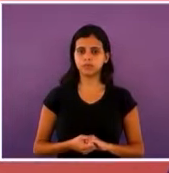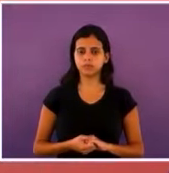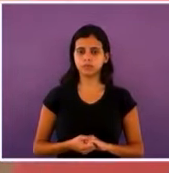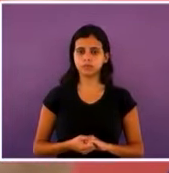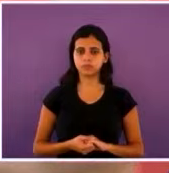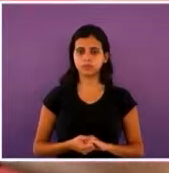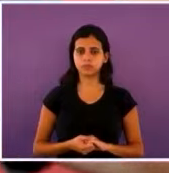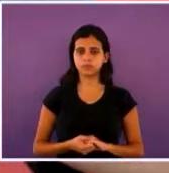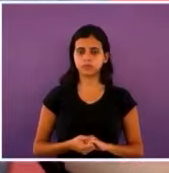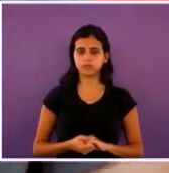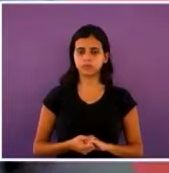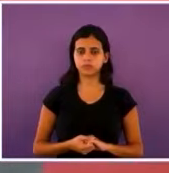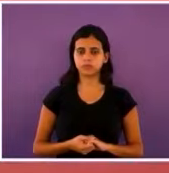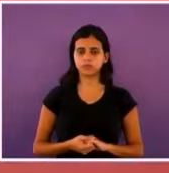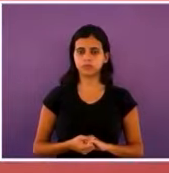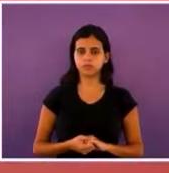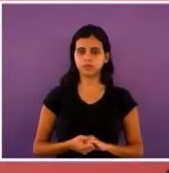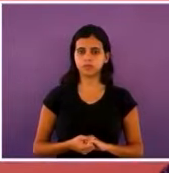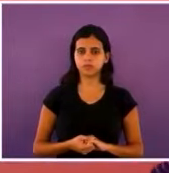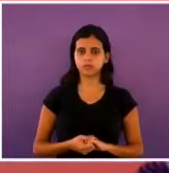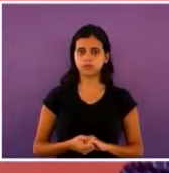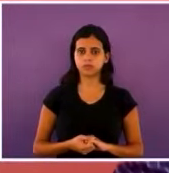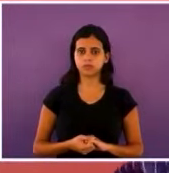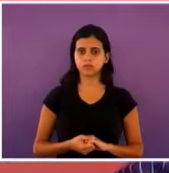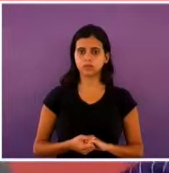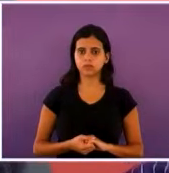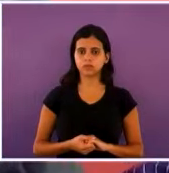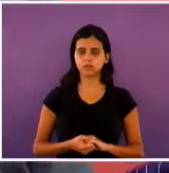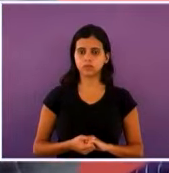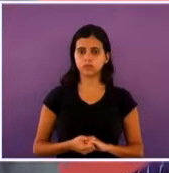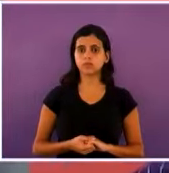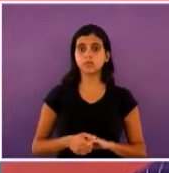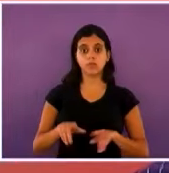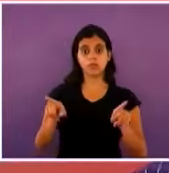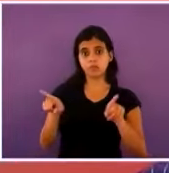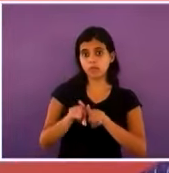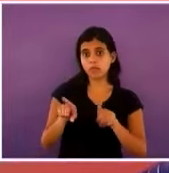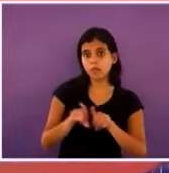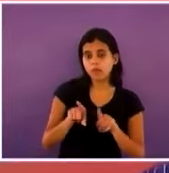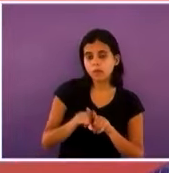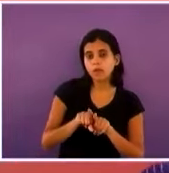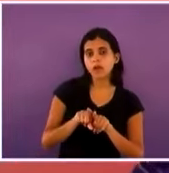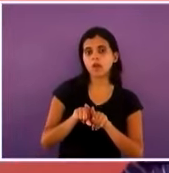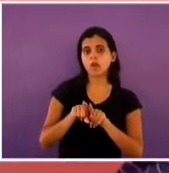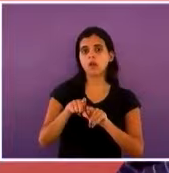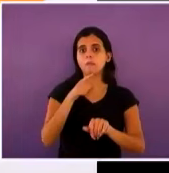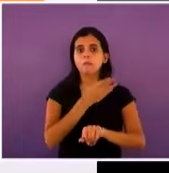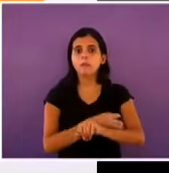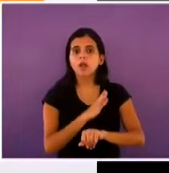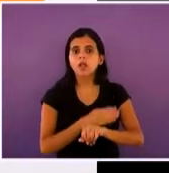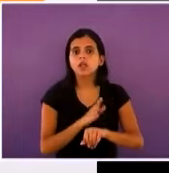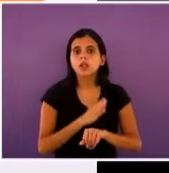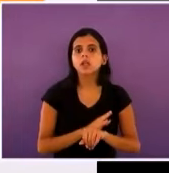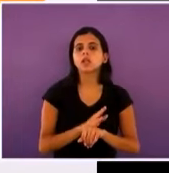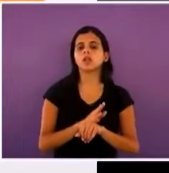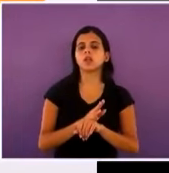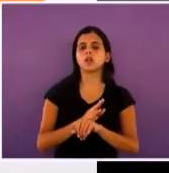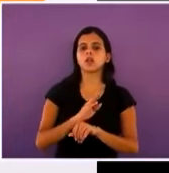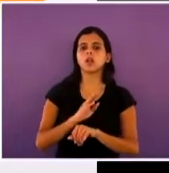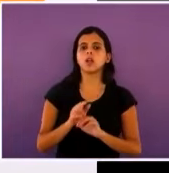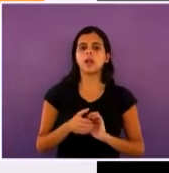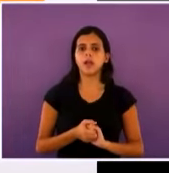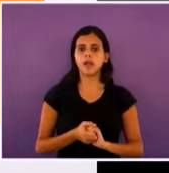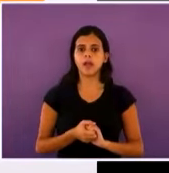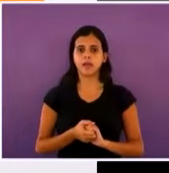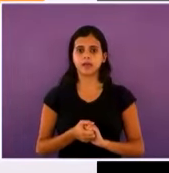practices evangelical forms of spirituality. Ele também conhece e pratica formas evangélicas de